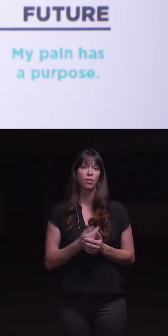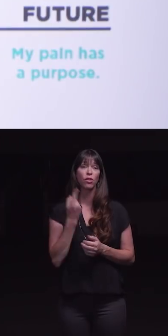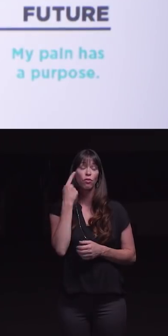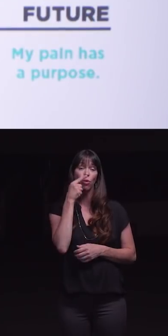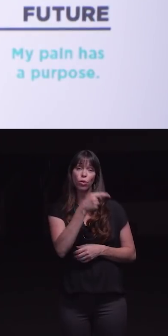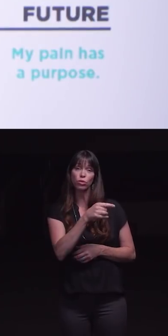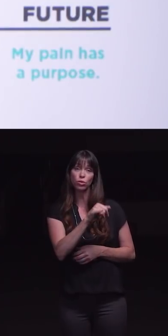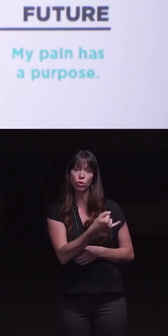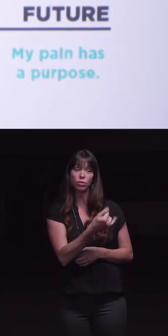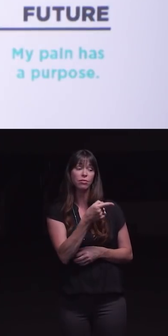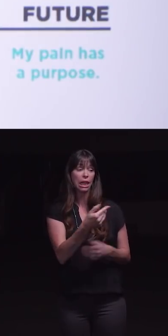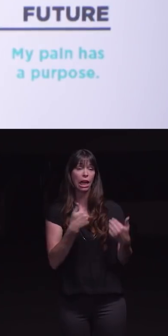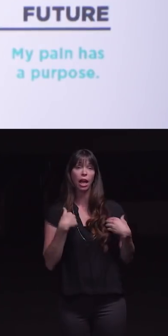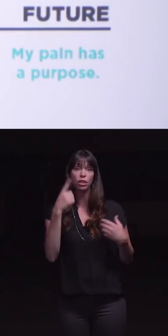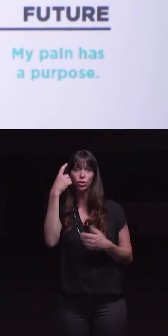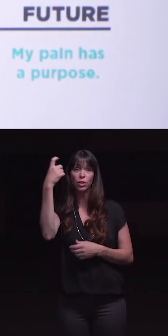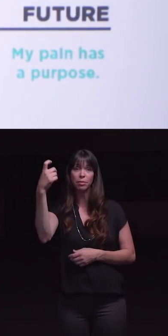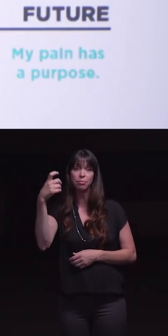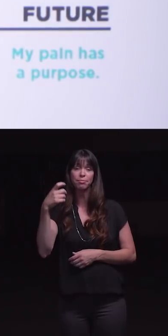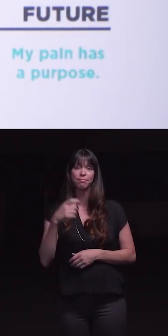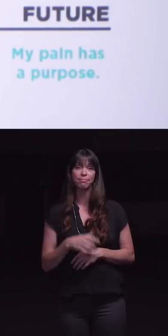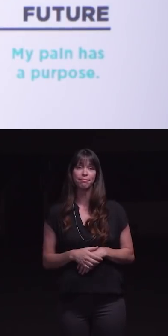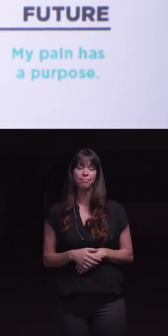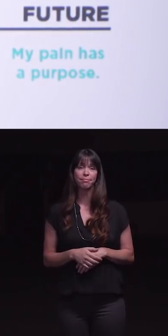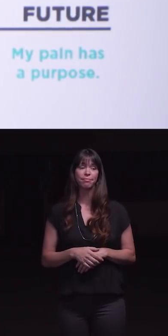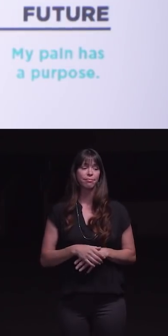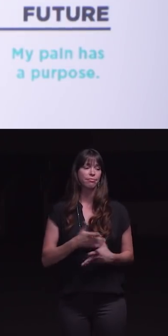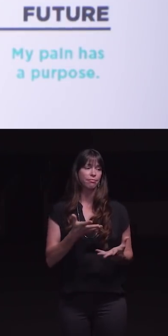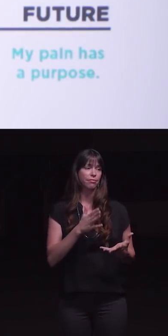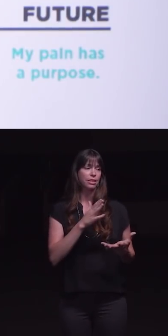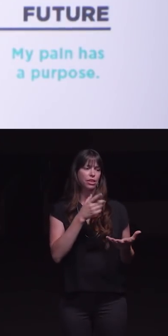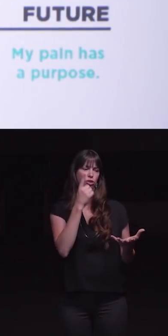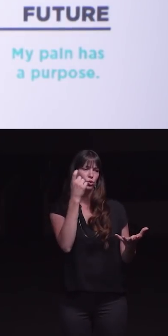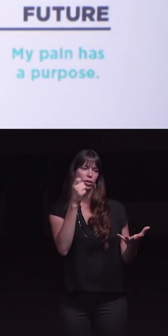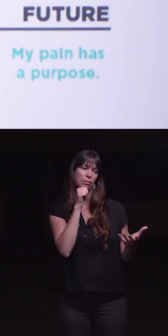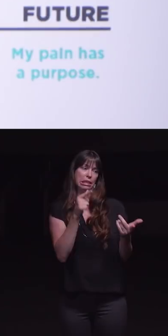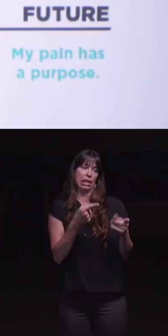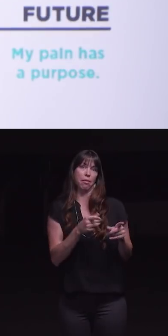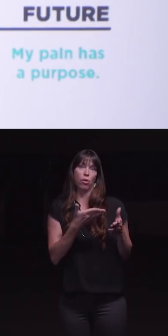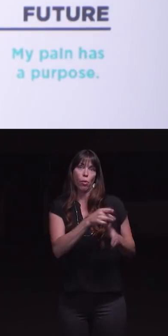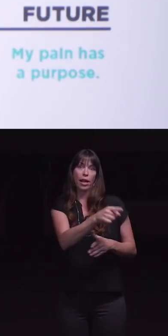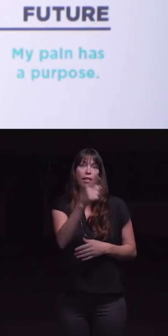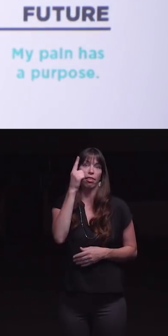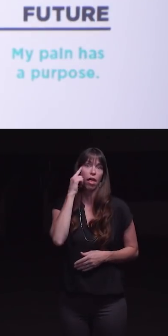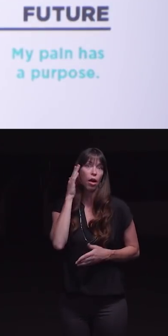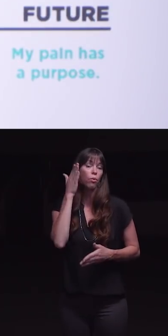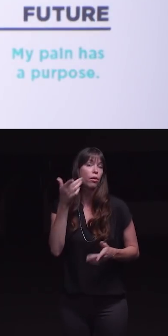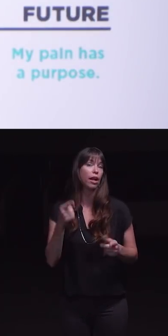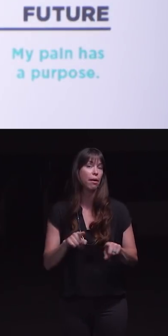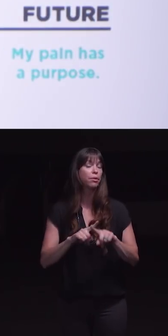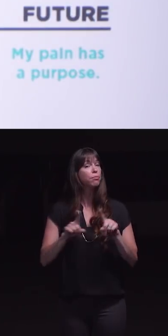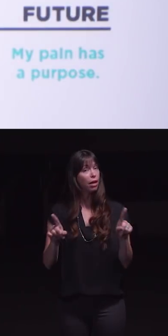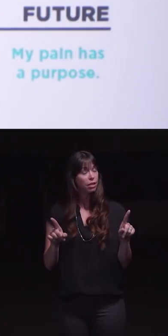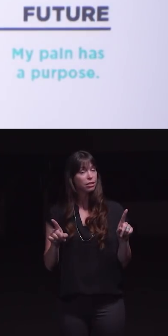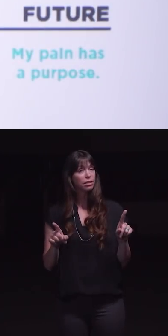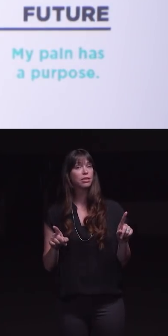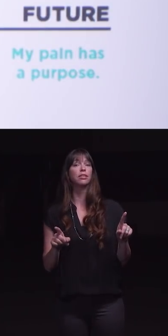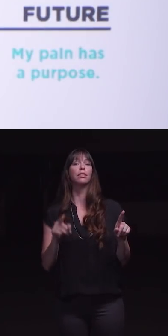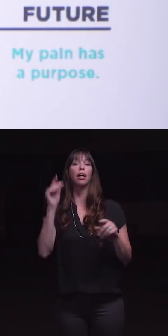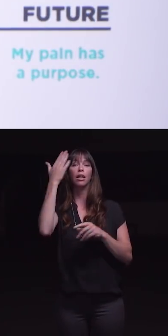Joseph, he had the dream. And the dream wasn't fulfilled in the way he thought it would be. But